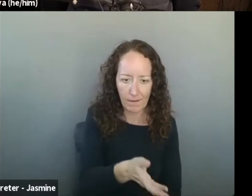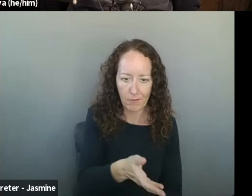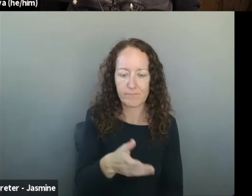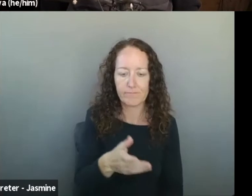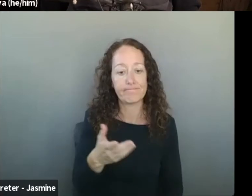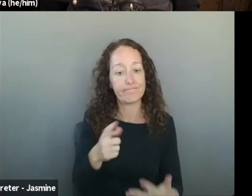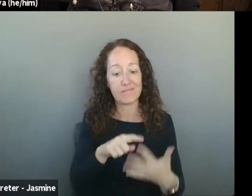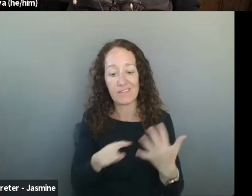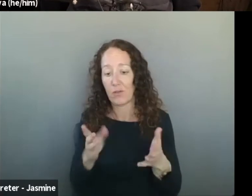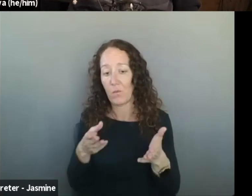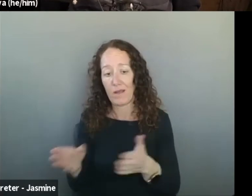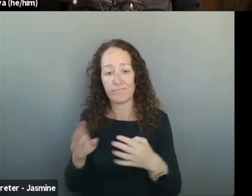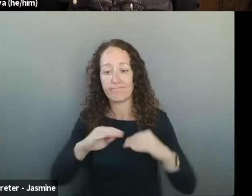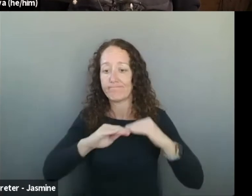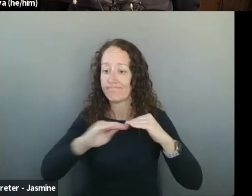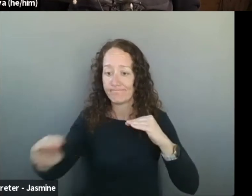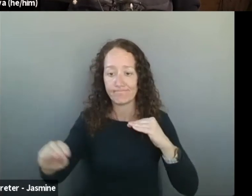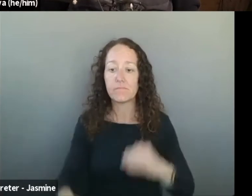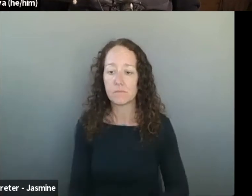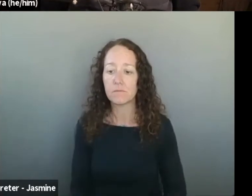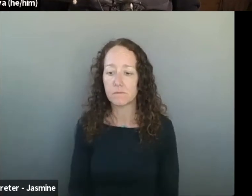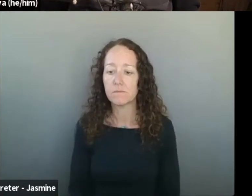ways.